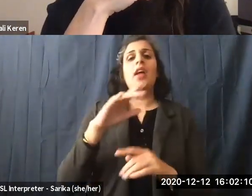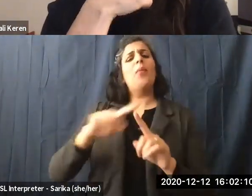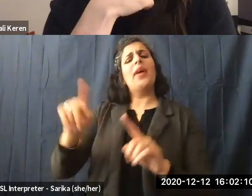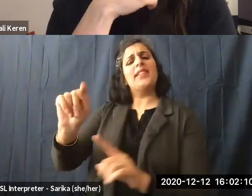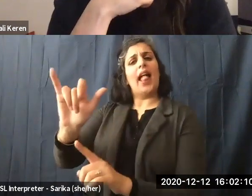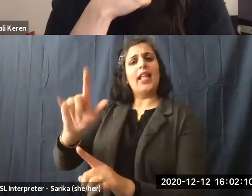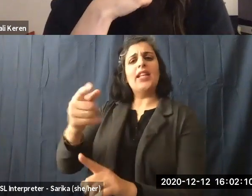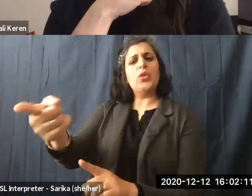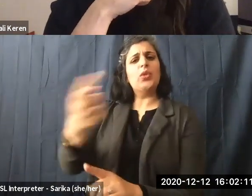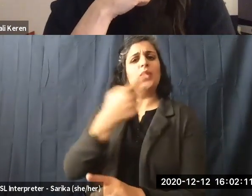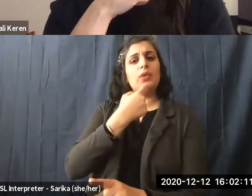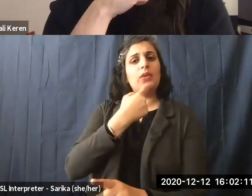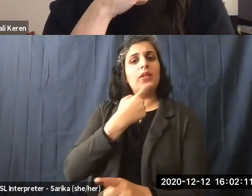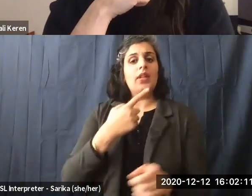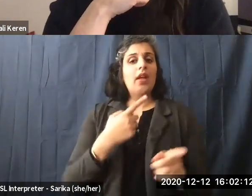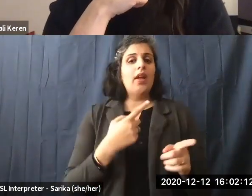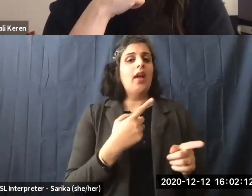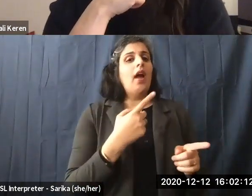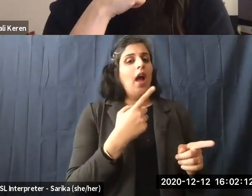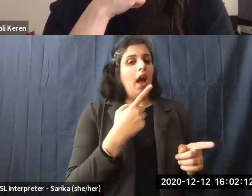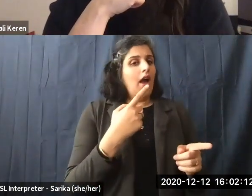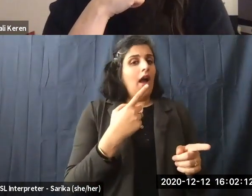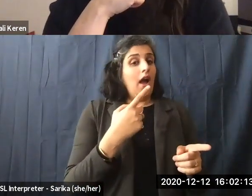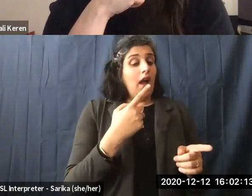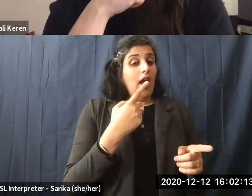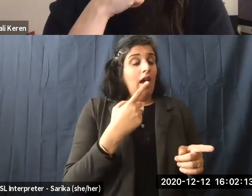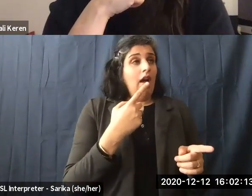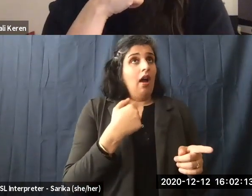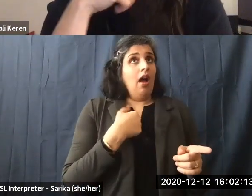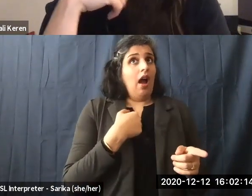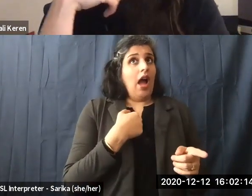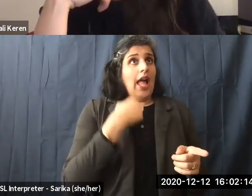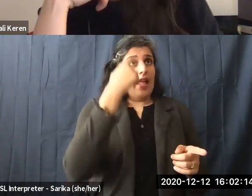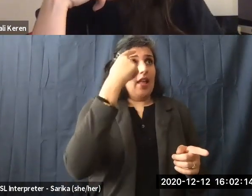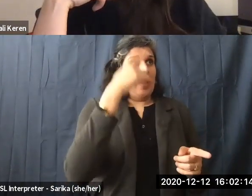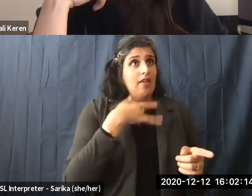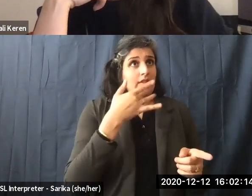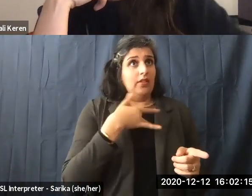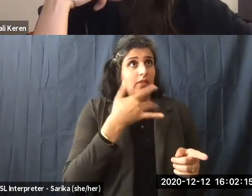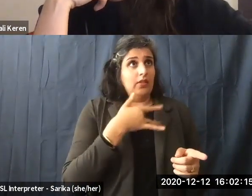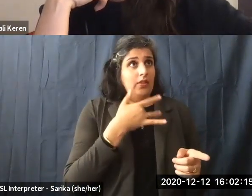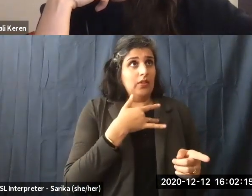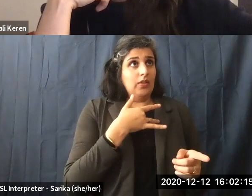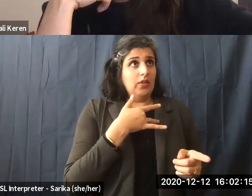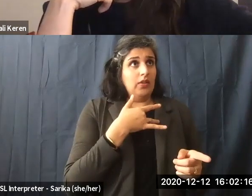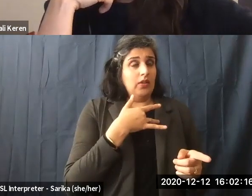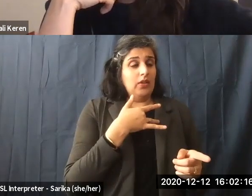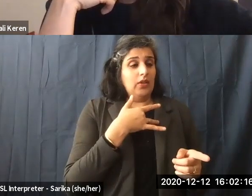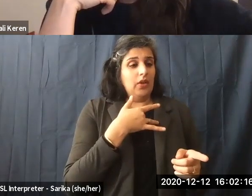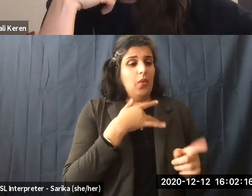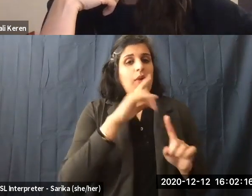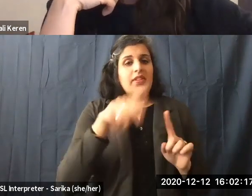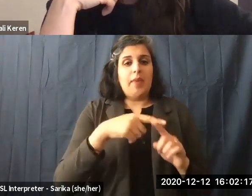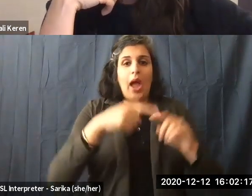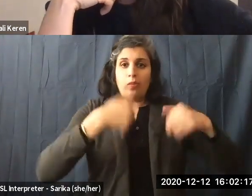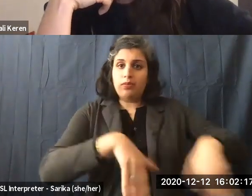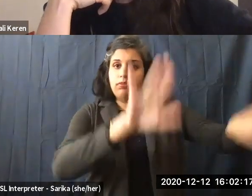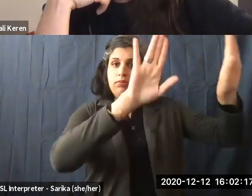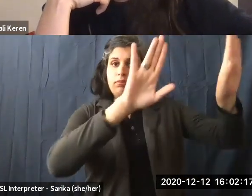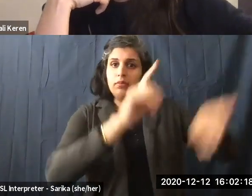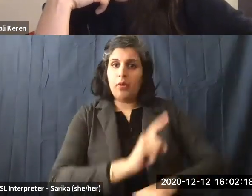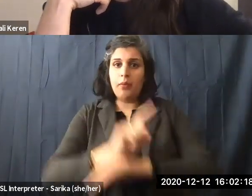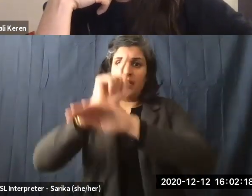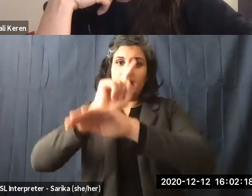say? No, I think that these things, um, I mean, it's about giving up privileges